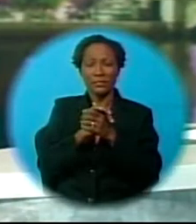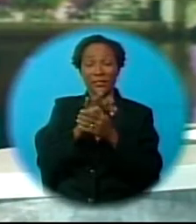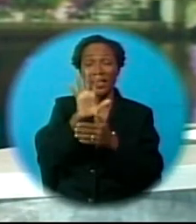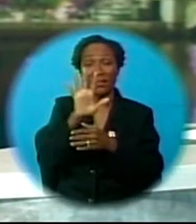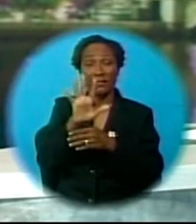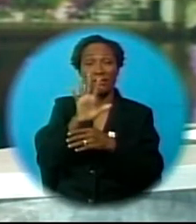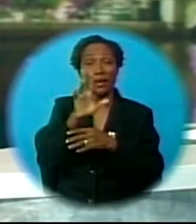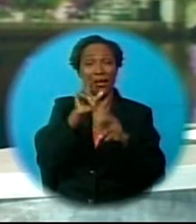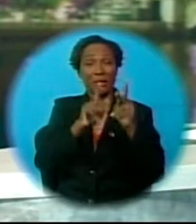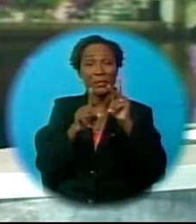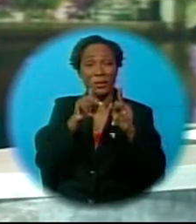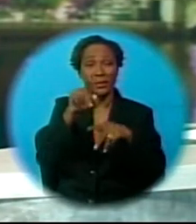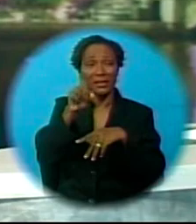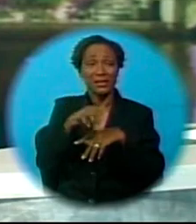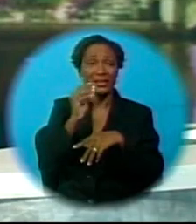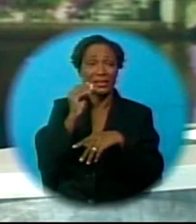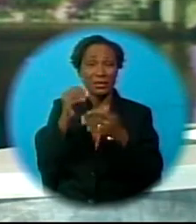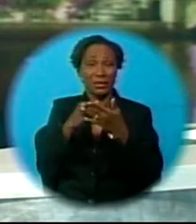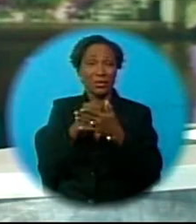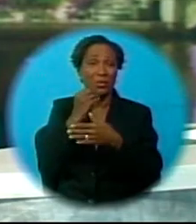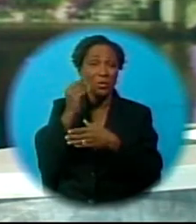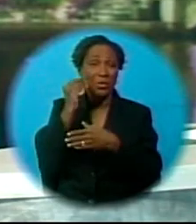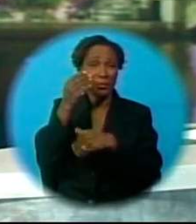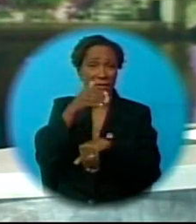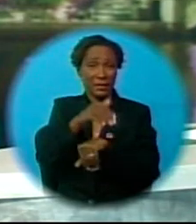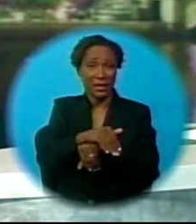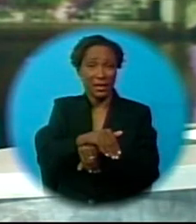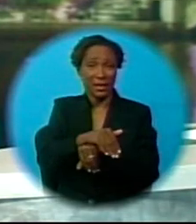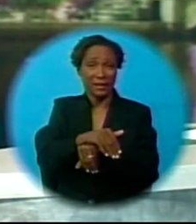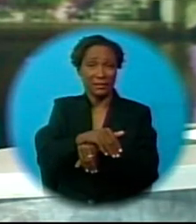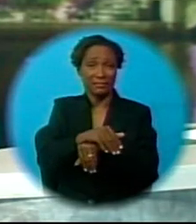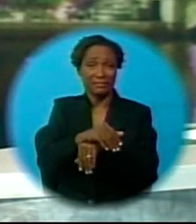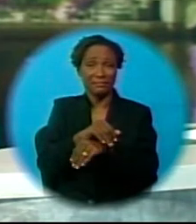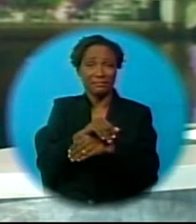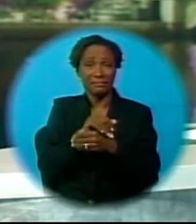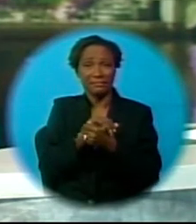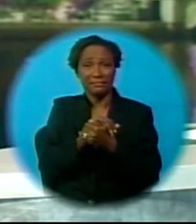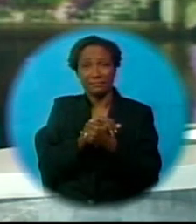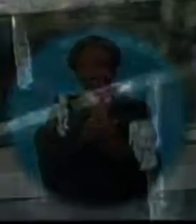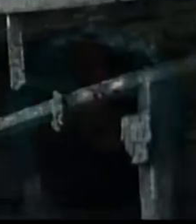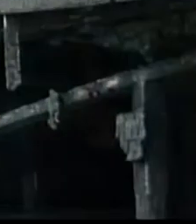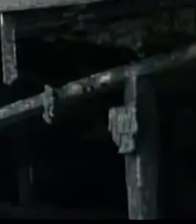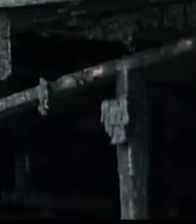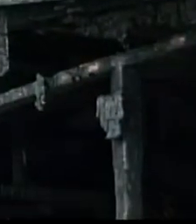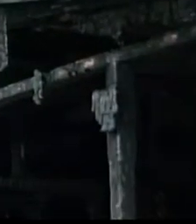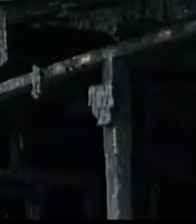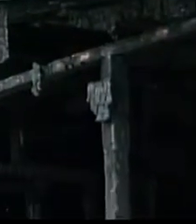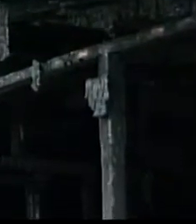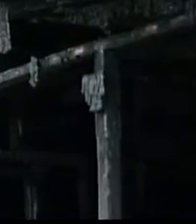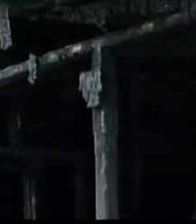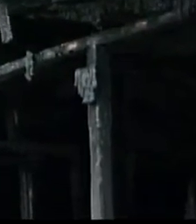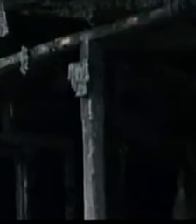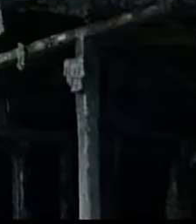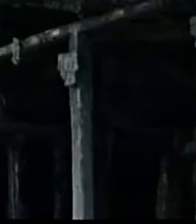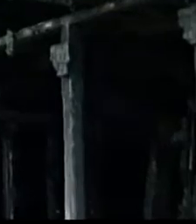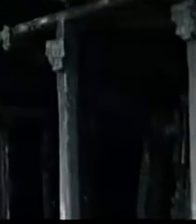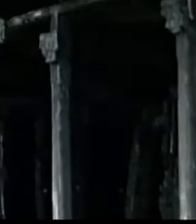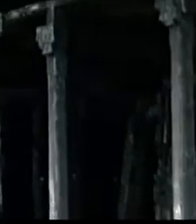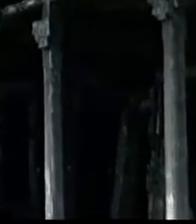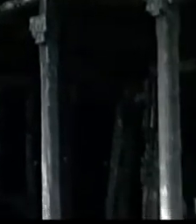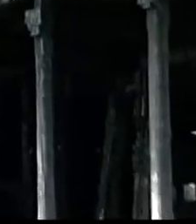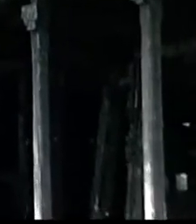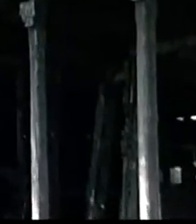A family of 5 is in need of housing tonight. Their President Kennedy Drive St. Michael home was gutted by fire this